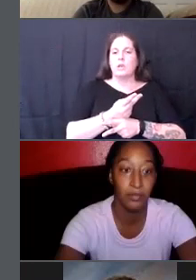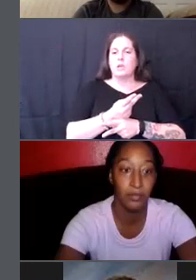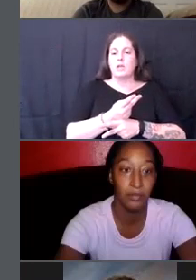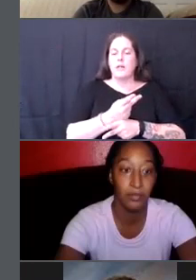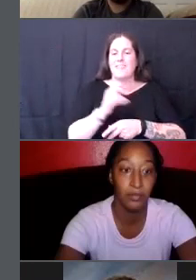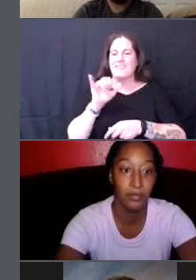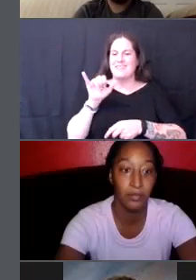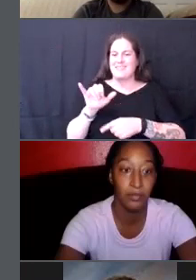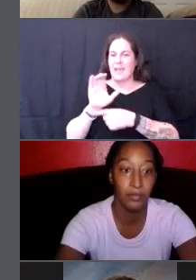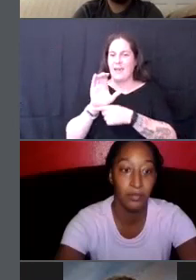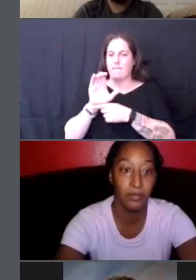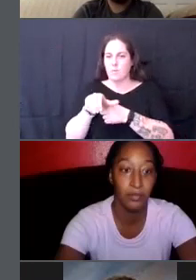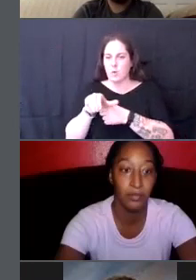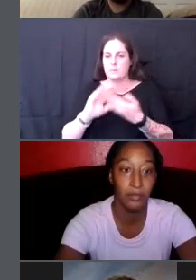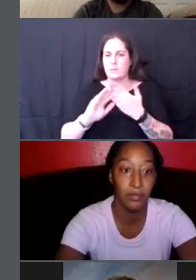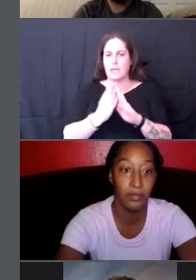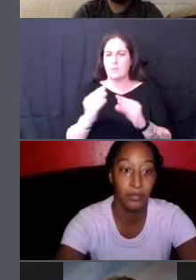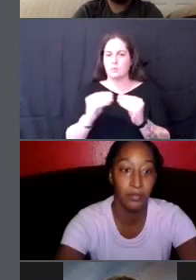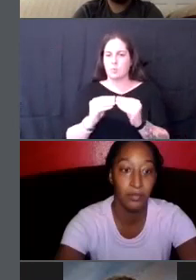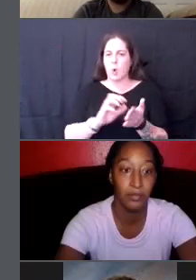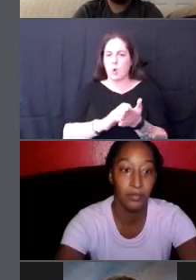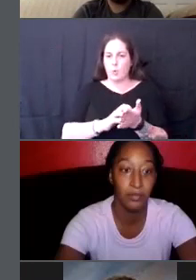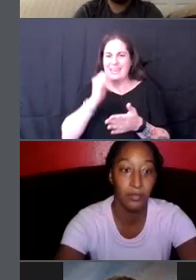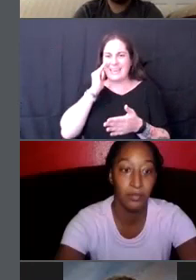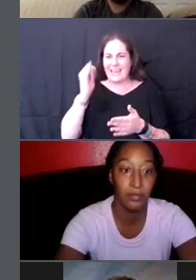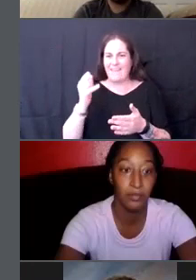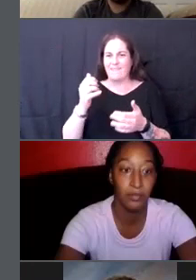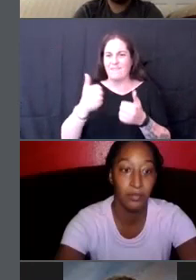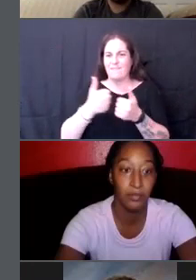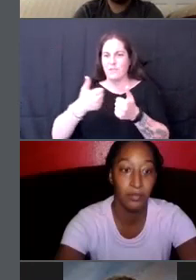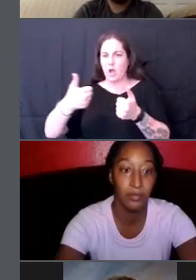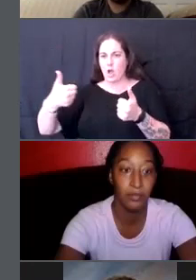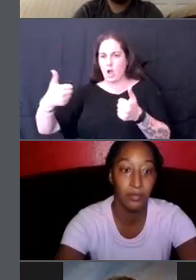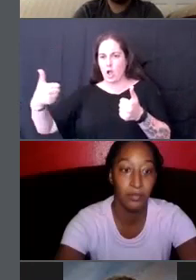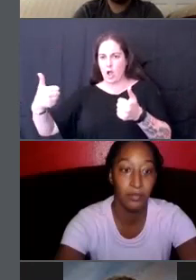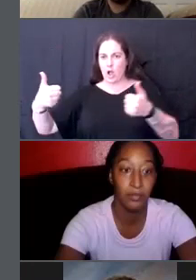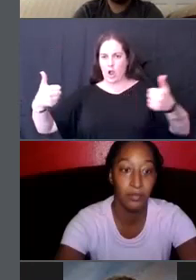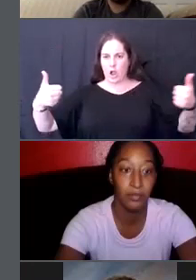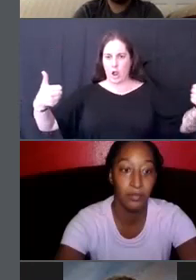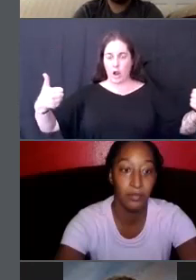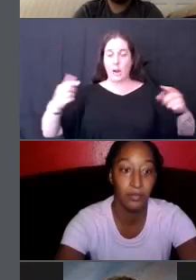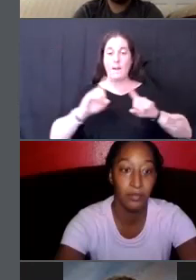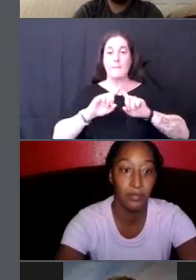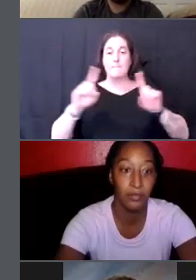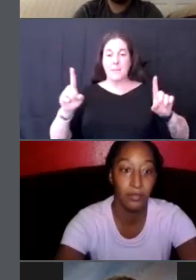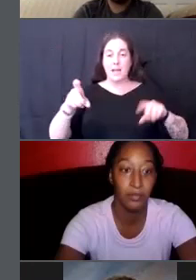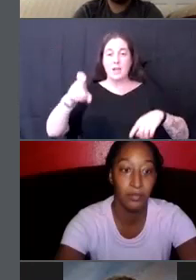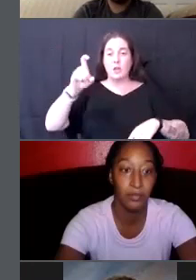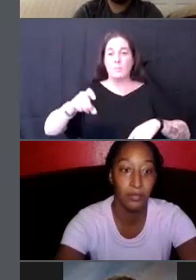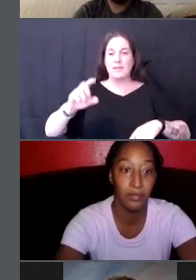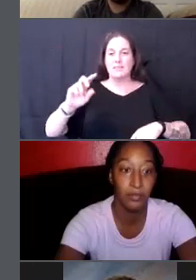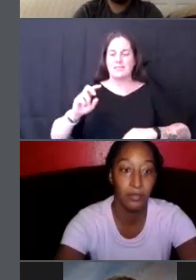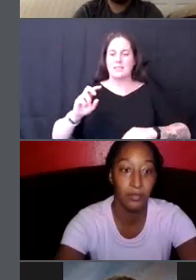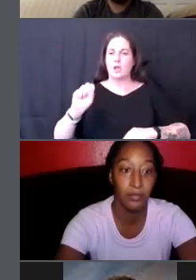diminishes as they get further apart, but you have to take that distance and square it to see